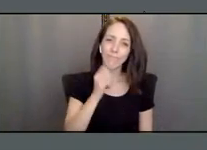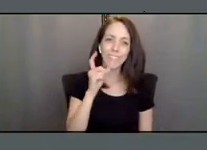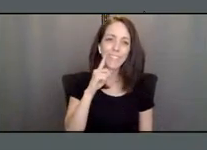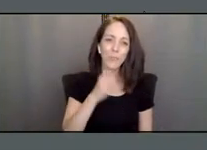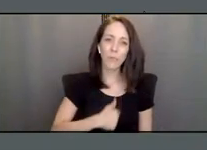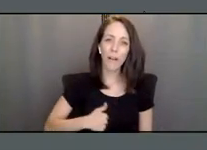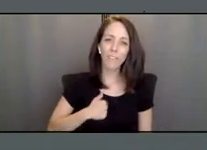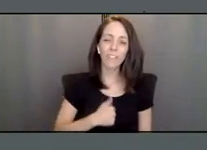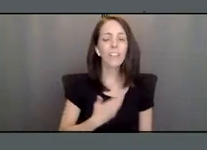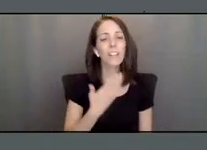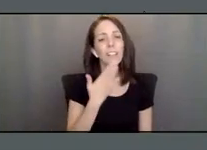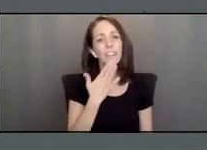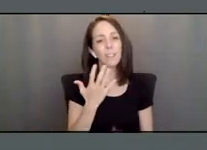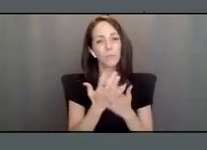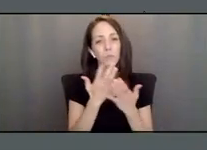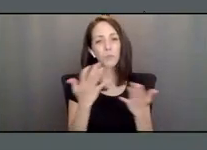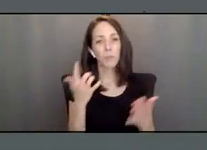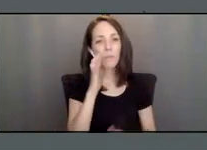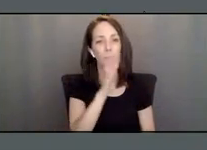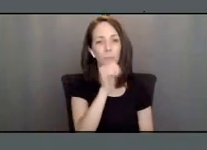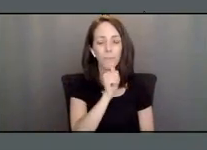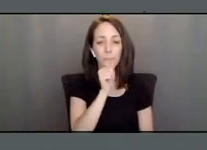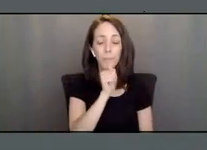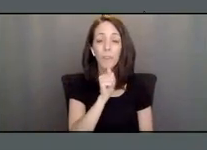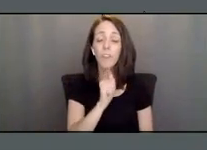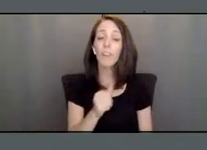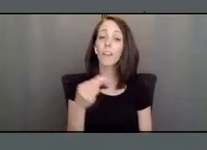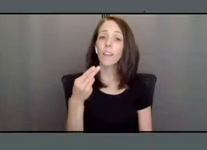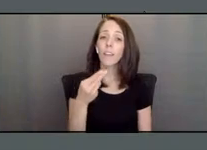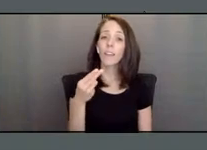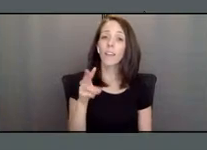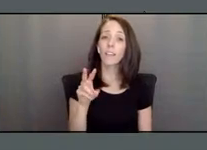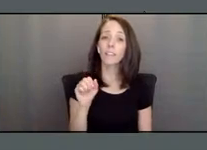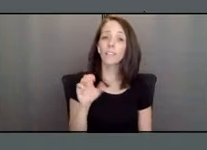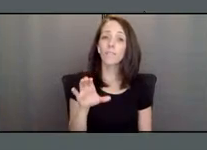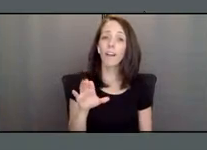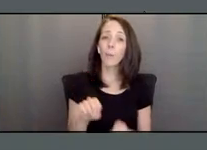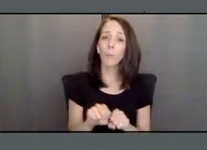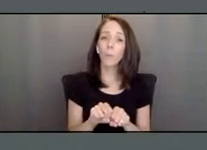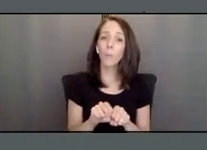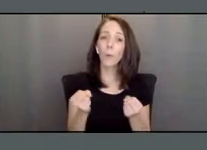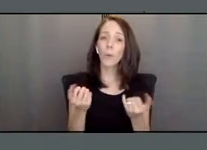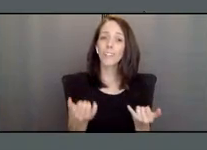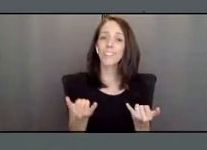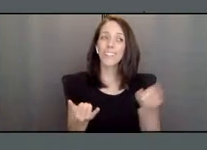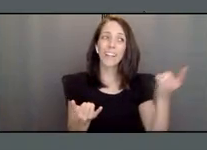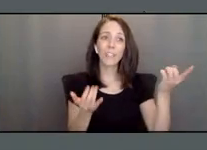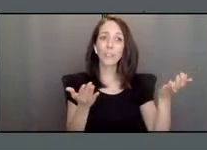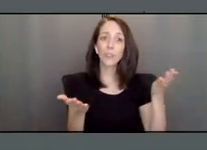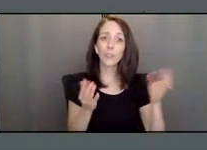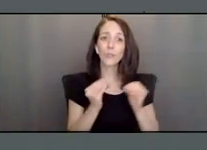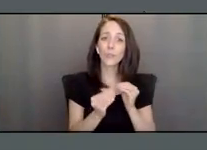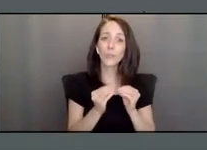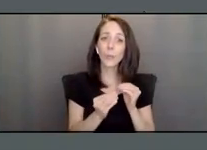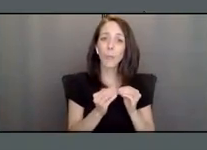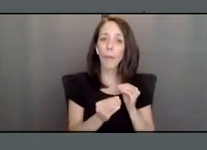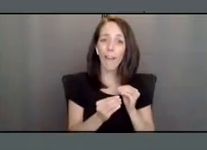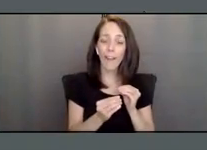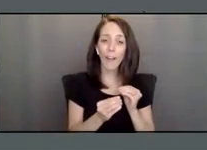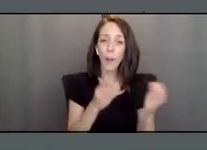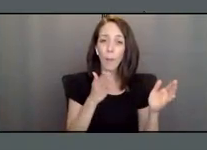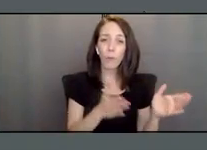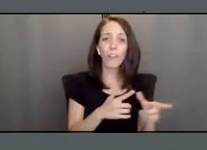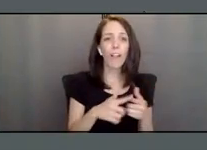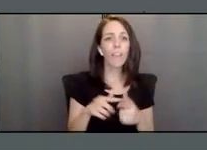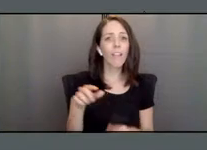so much. Our HVAC has been broken today by a service repair person, and then my Wi-Fi went out. So I don't know. It's